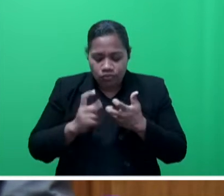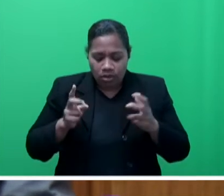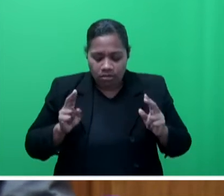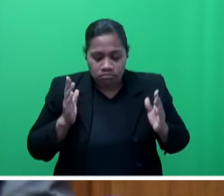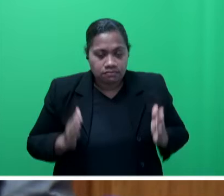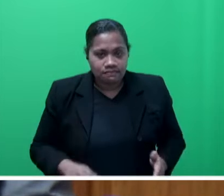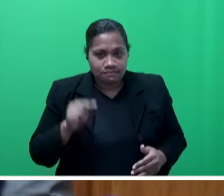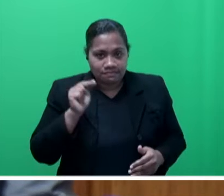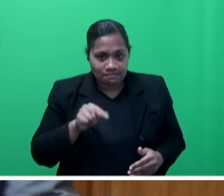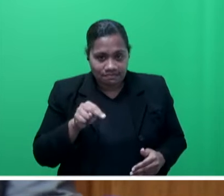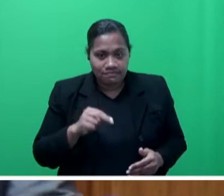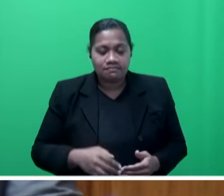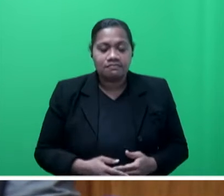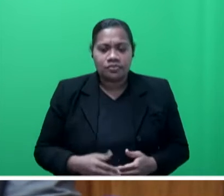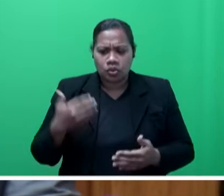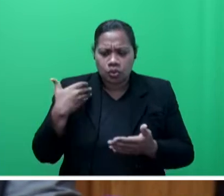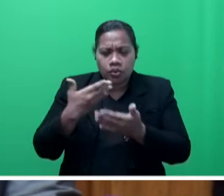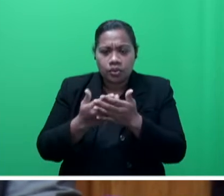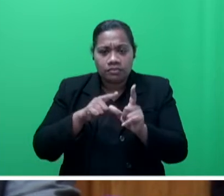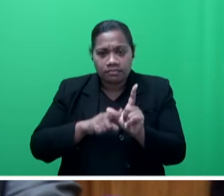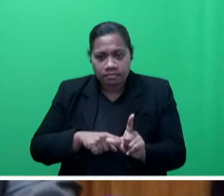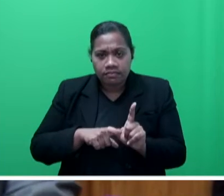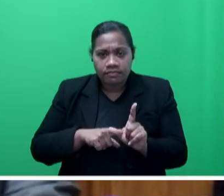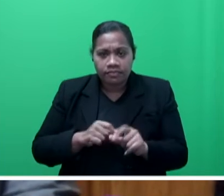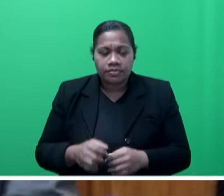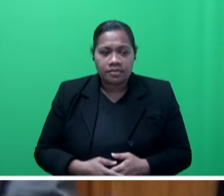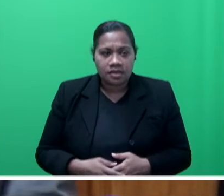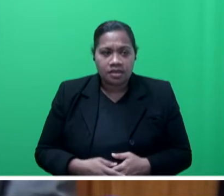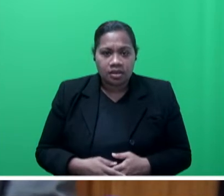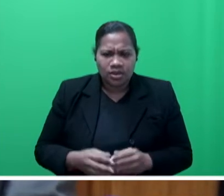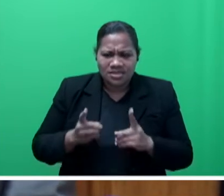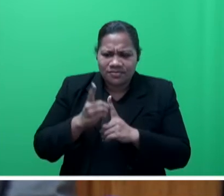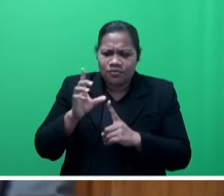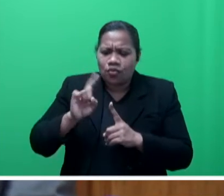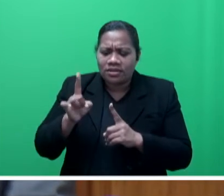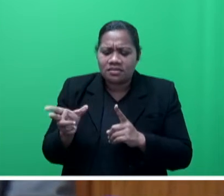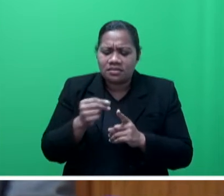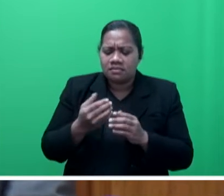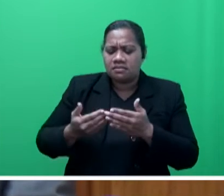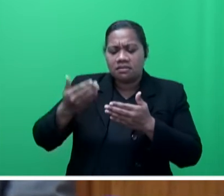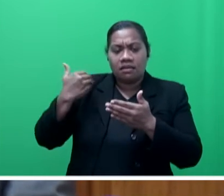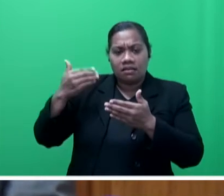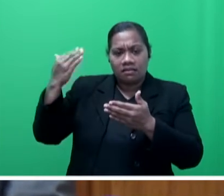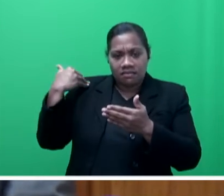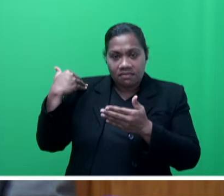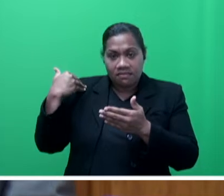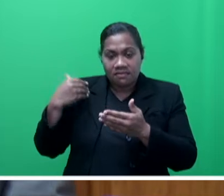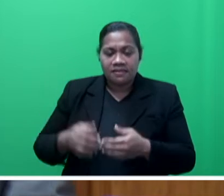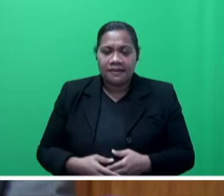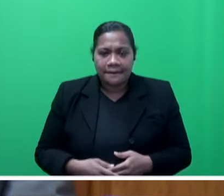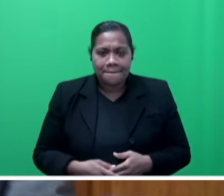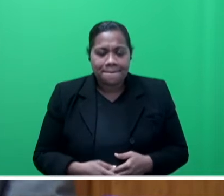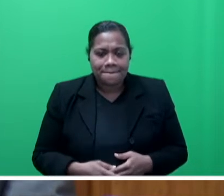operating procedures, developed on the basis of what they've done in the past. So this is aligned to minimal acceptable